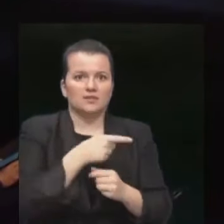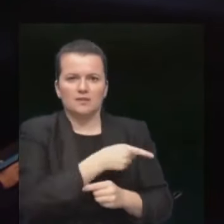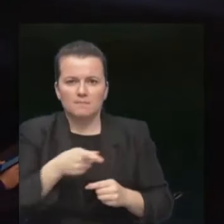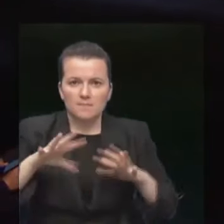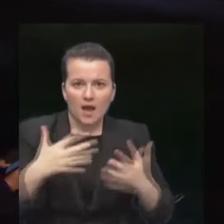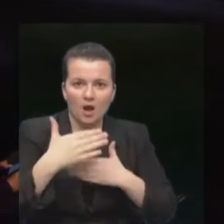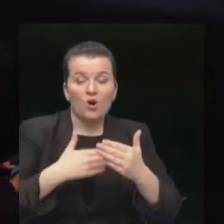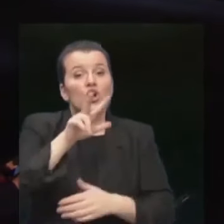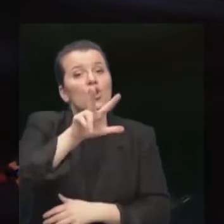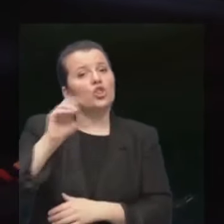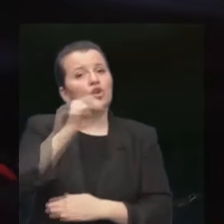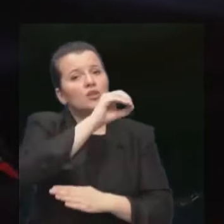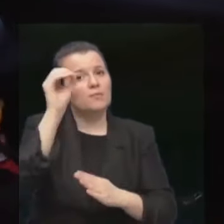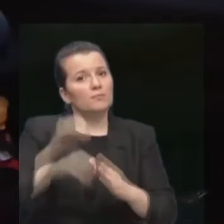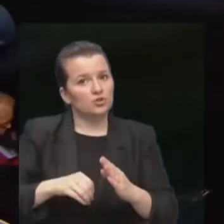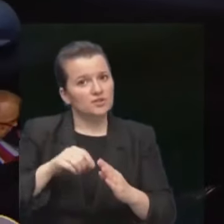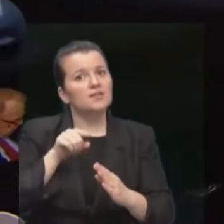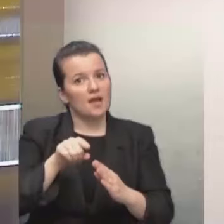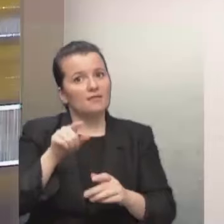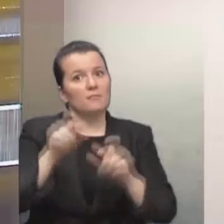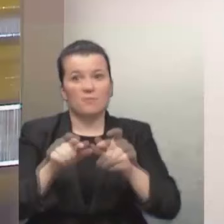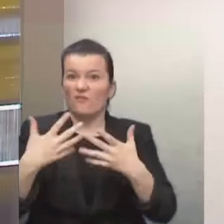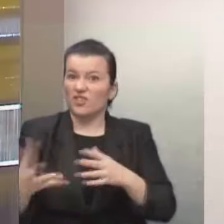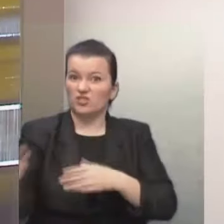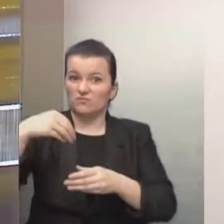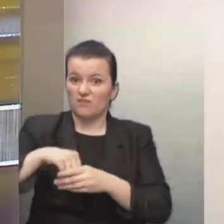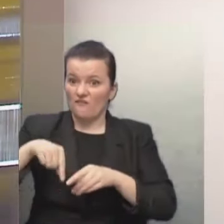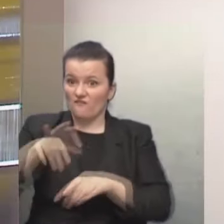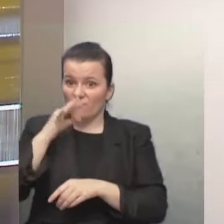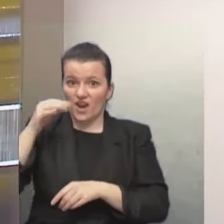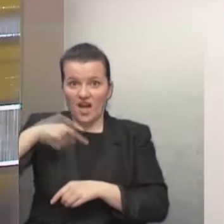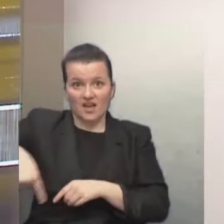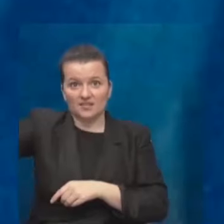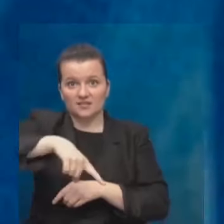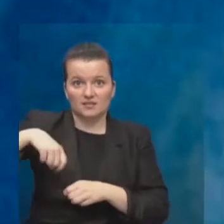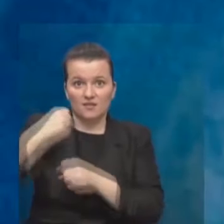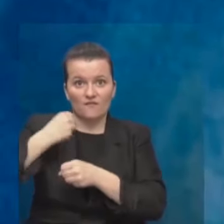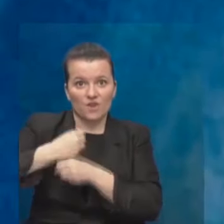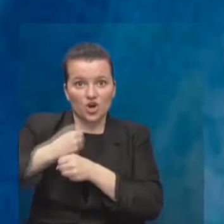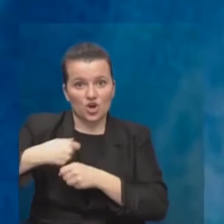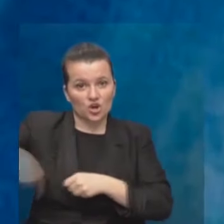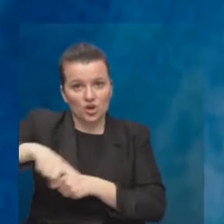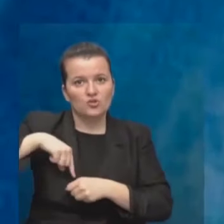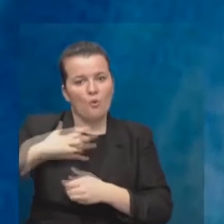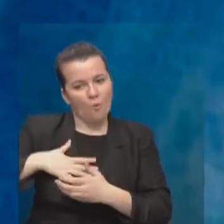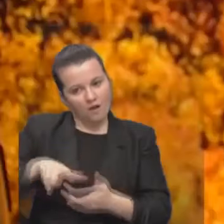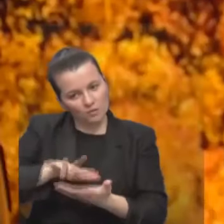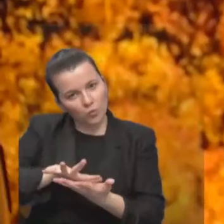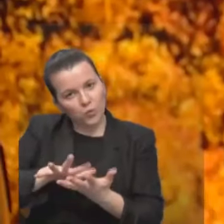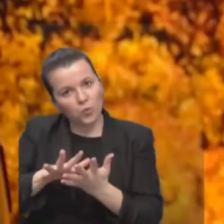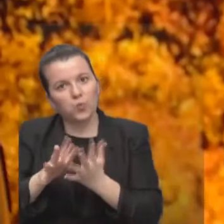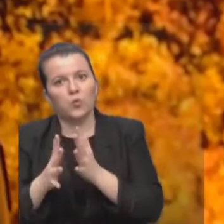30% of our people work in France, and of course it is for us to drive that transition. Thank you so